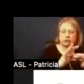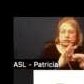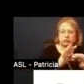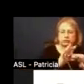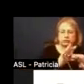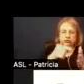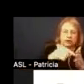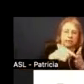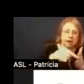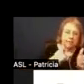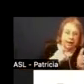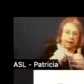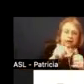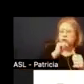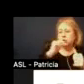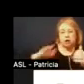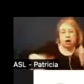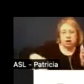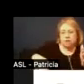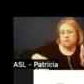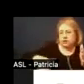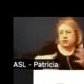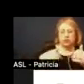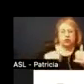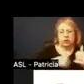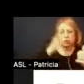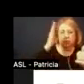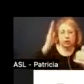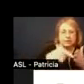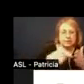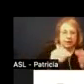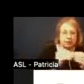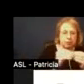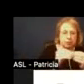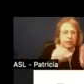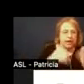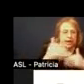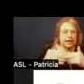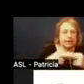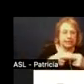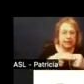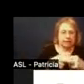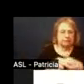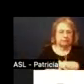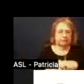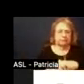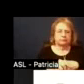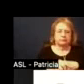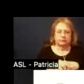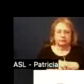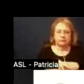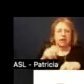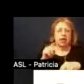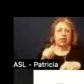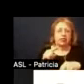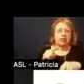and again we've not completed the full year so there's still time for us to spend some more response on the next slide and again this is just the